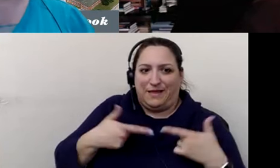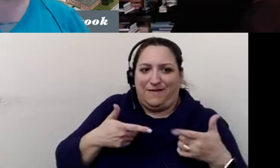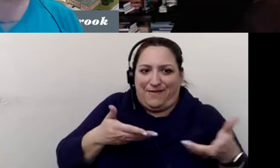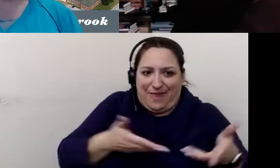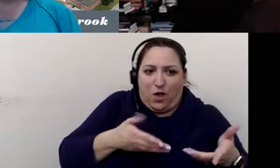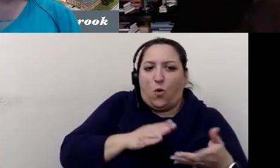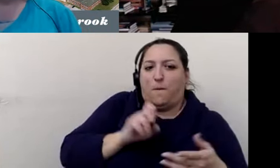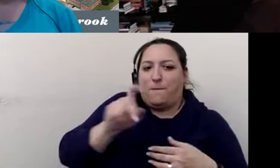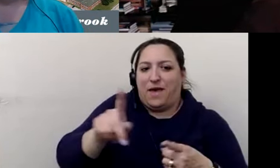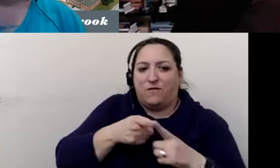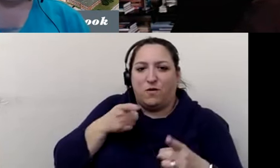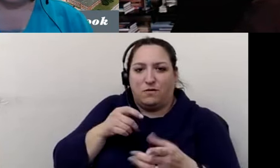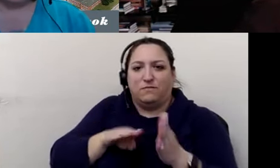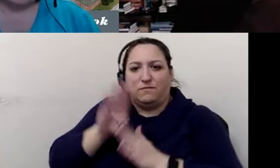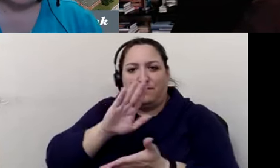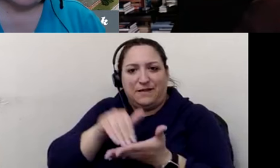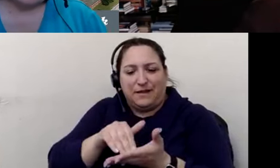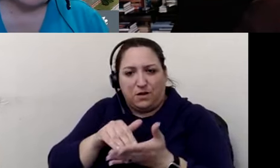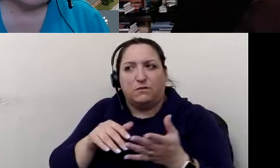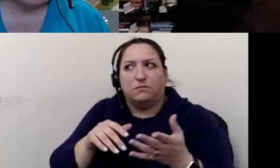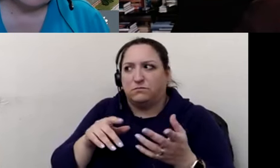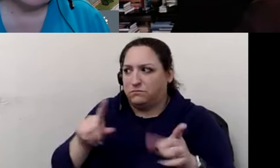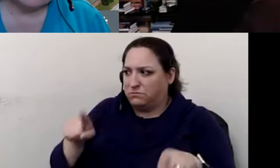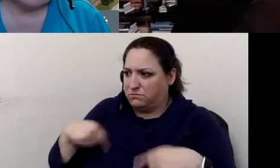returned from a developmental center as of